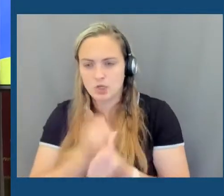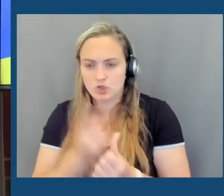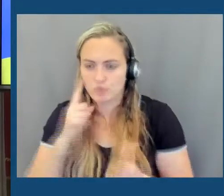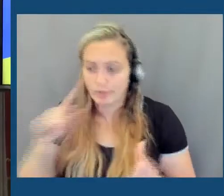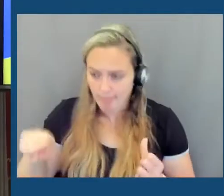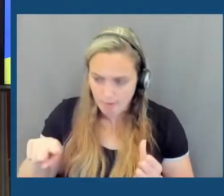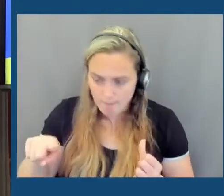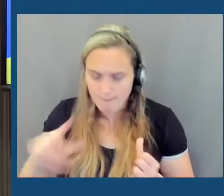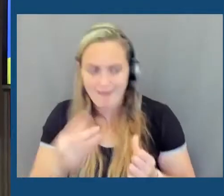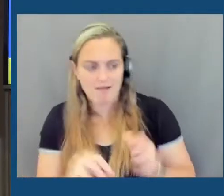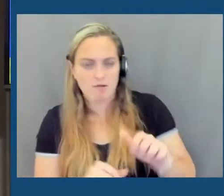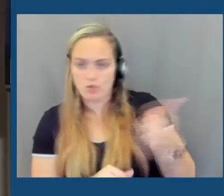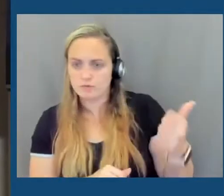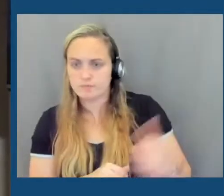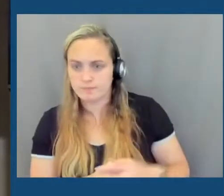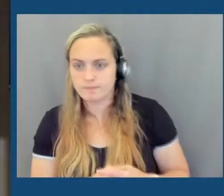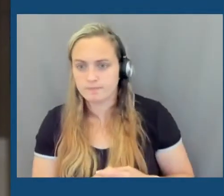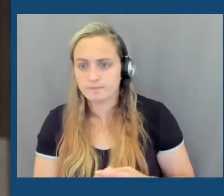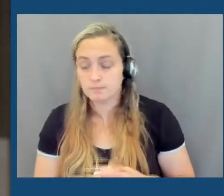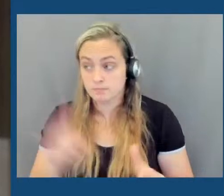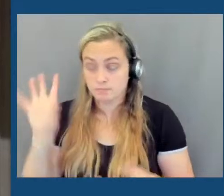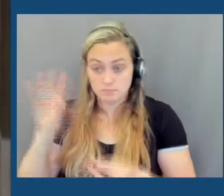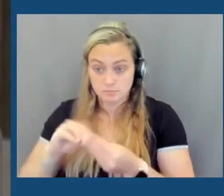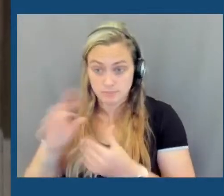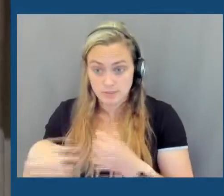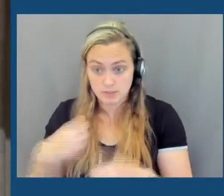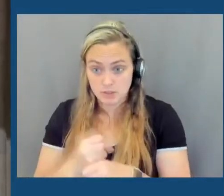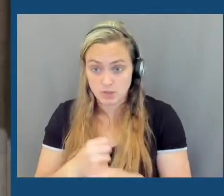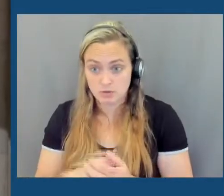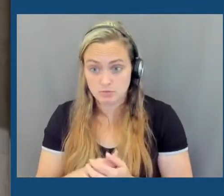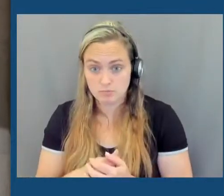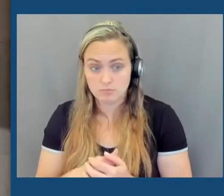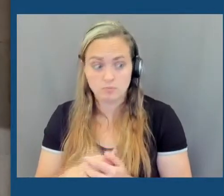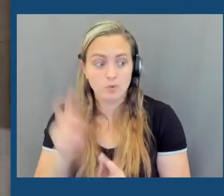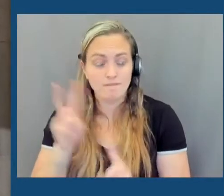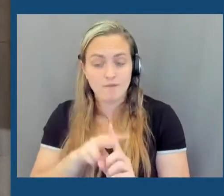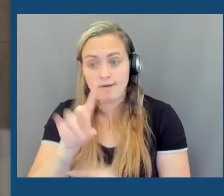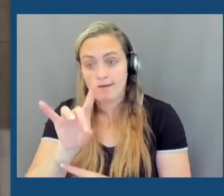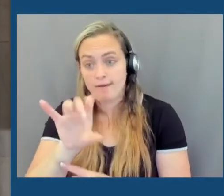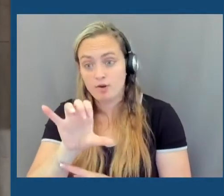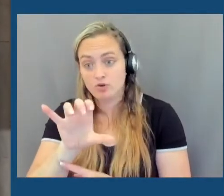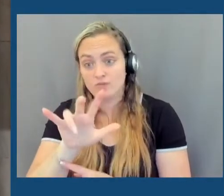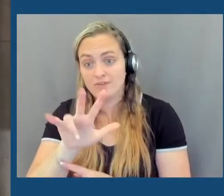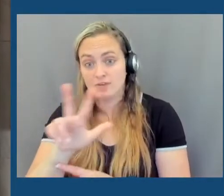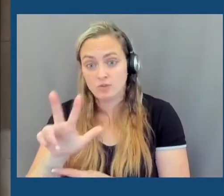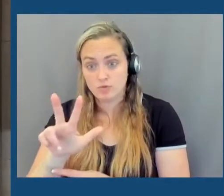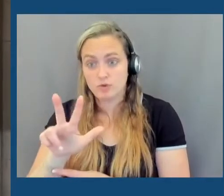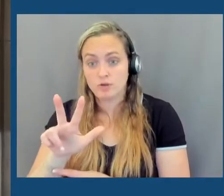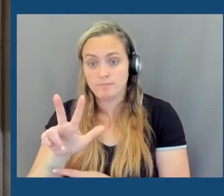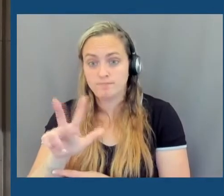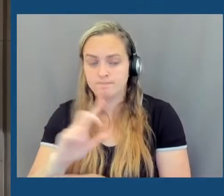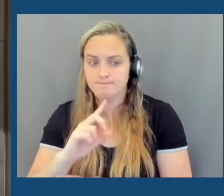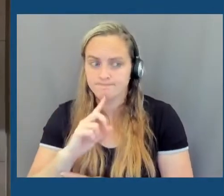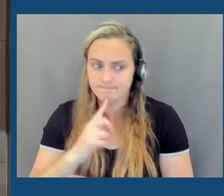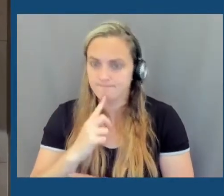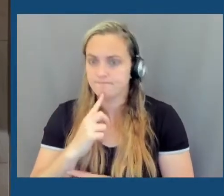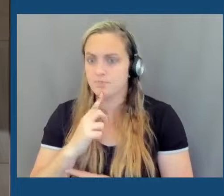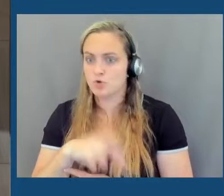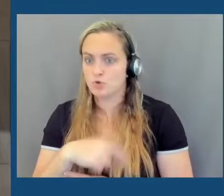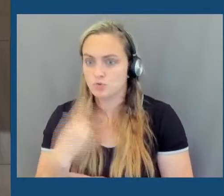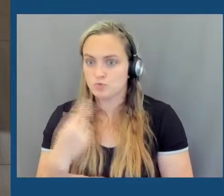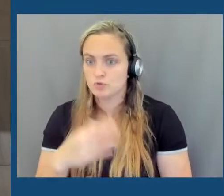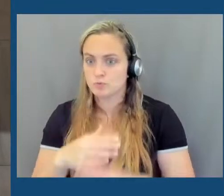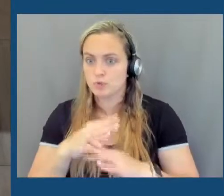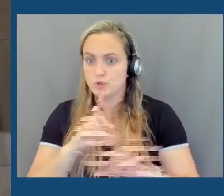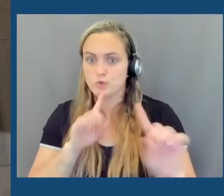others. So far this year, we've filed 853 extreme risk protection orders,